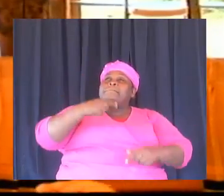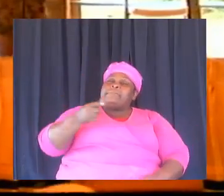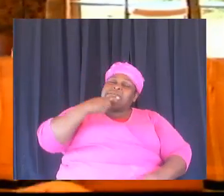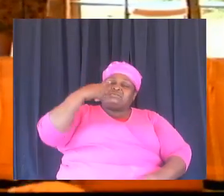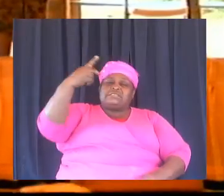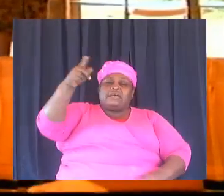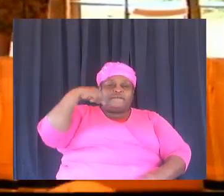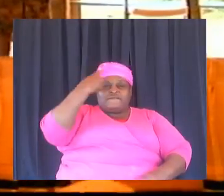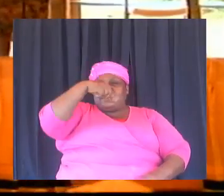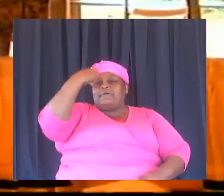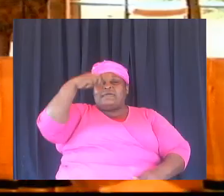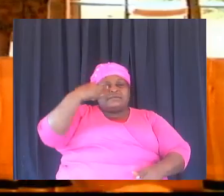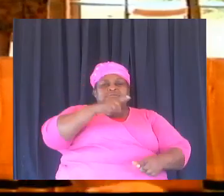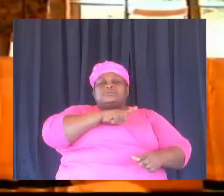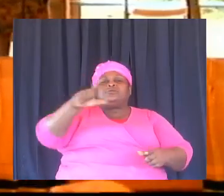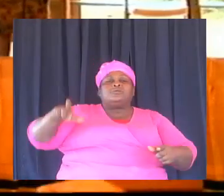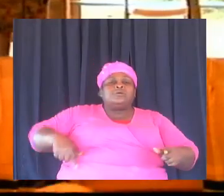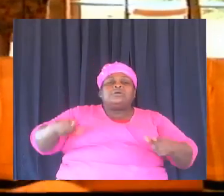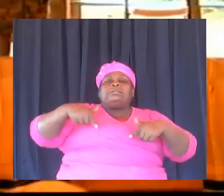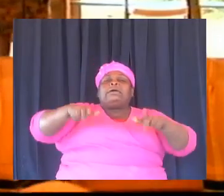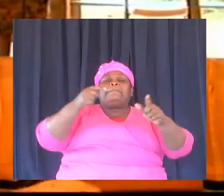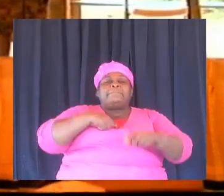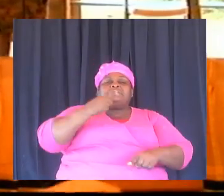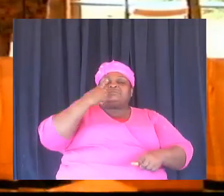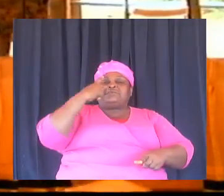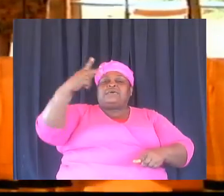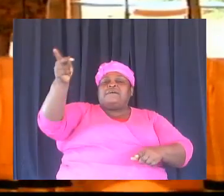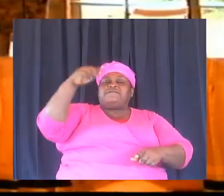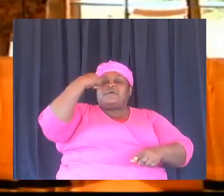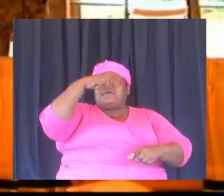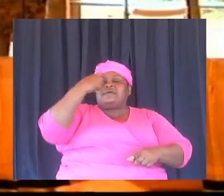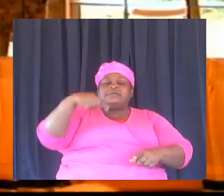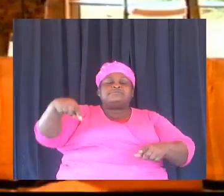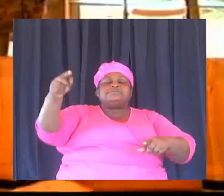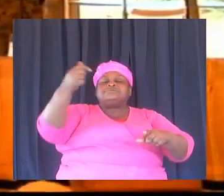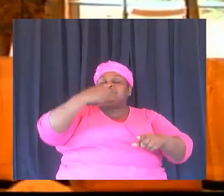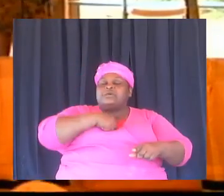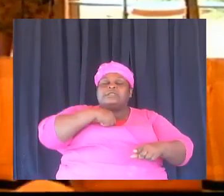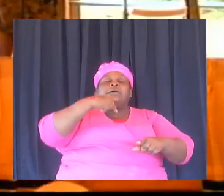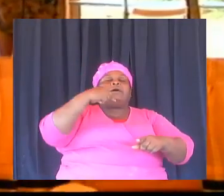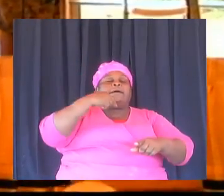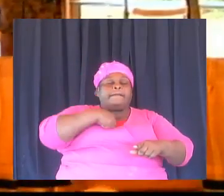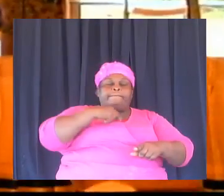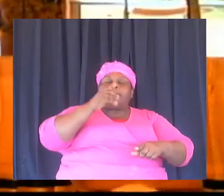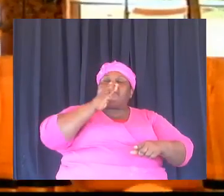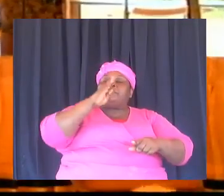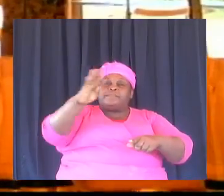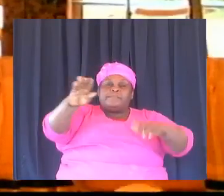Let me see thy face, Lord, let me see thy face.